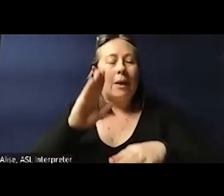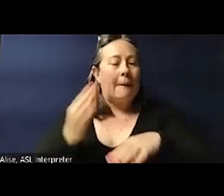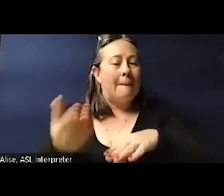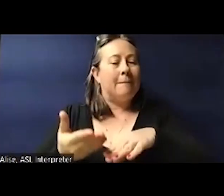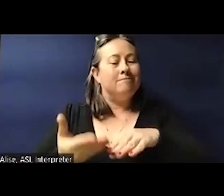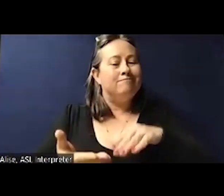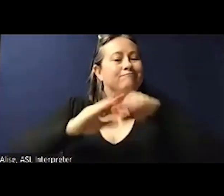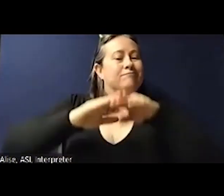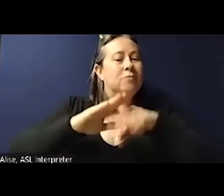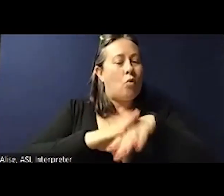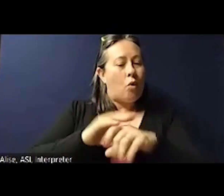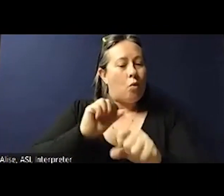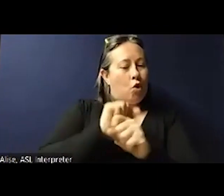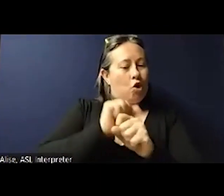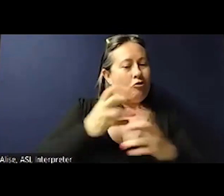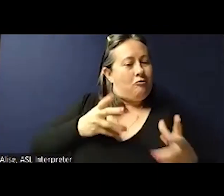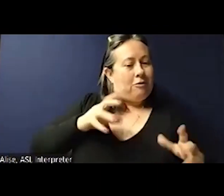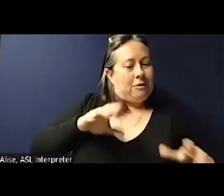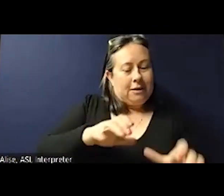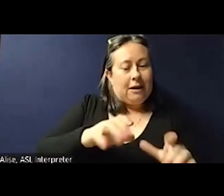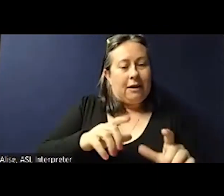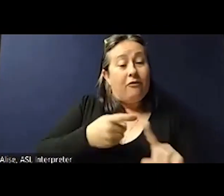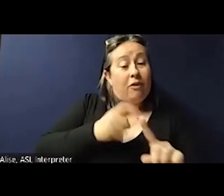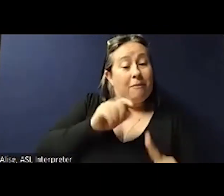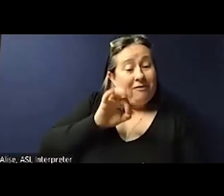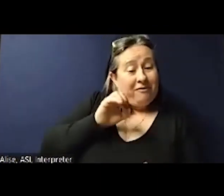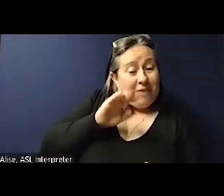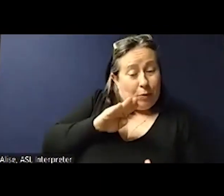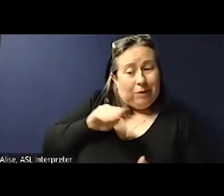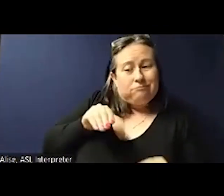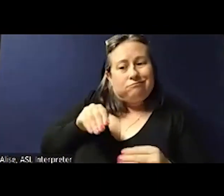federal agencies and departments contributed since February.